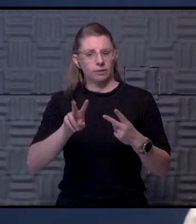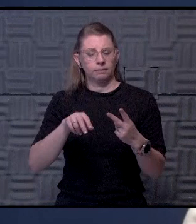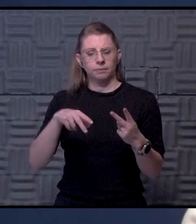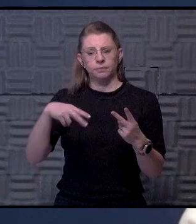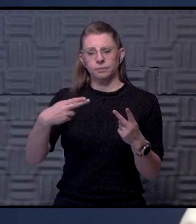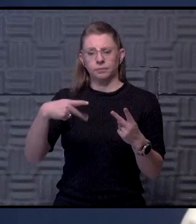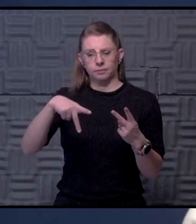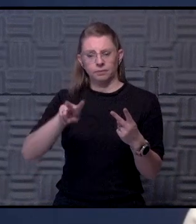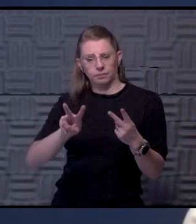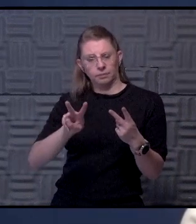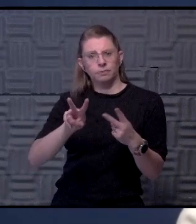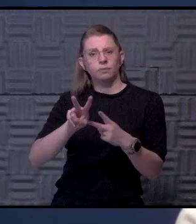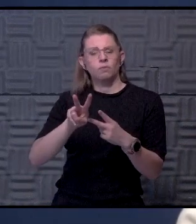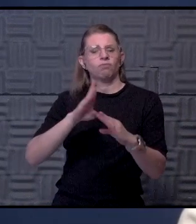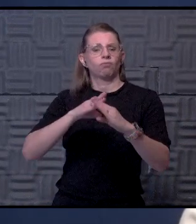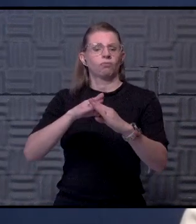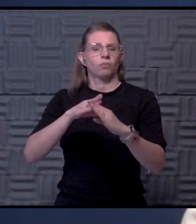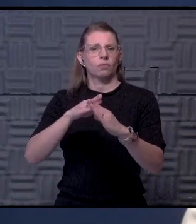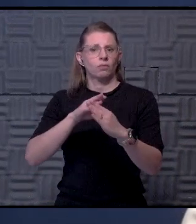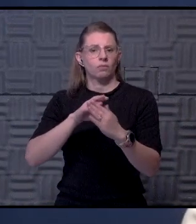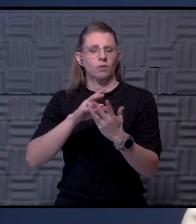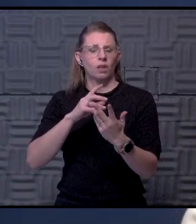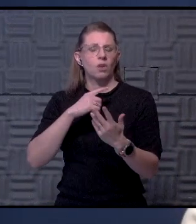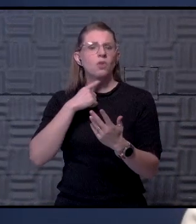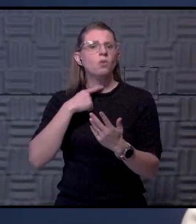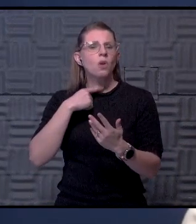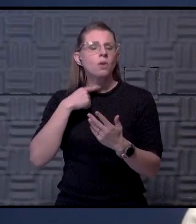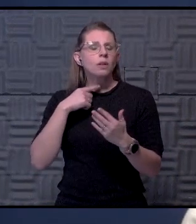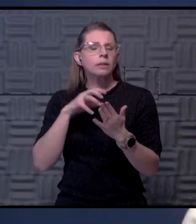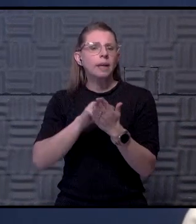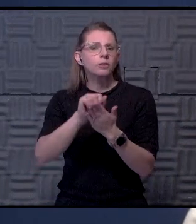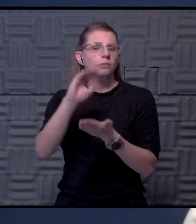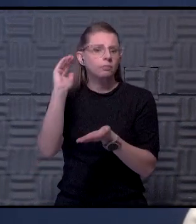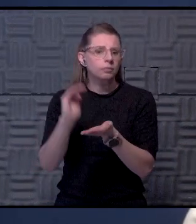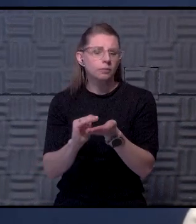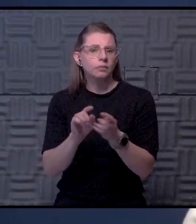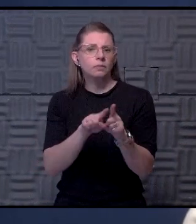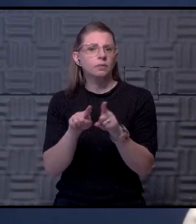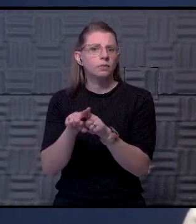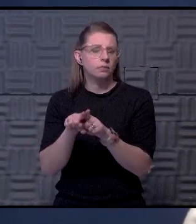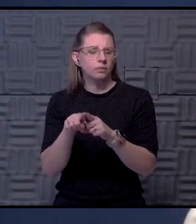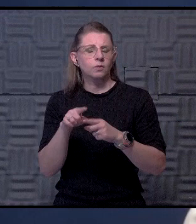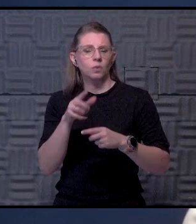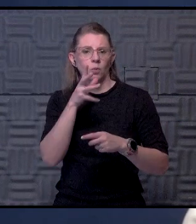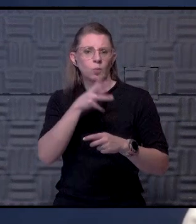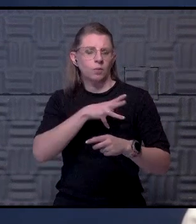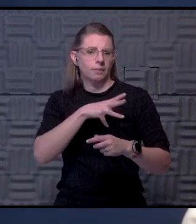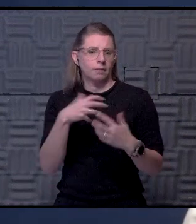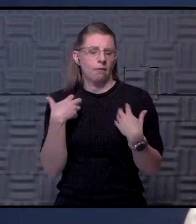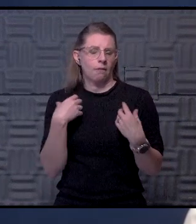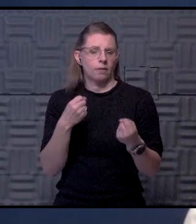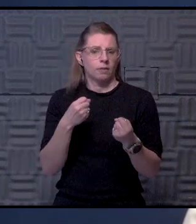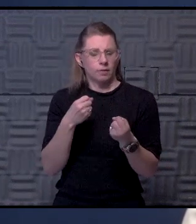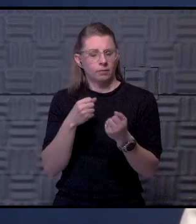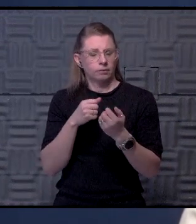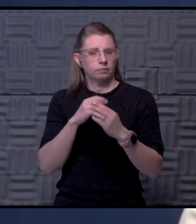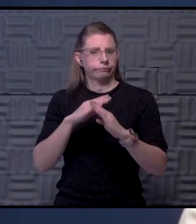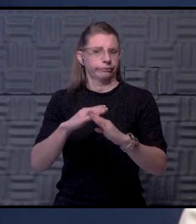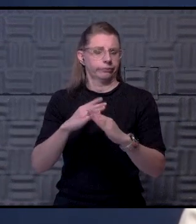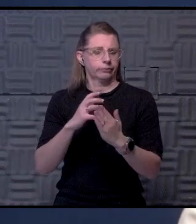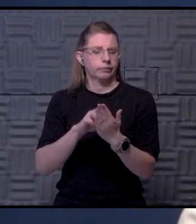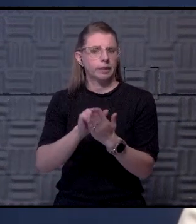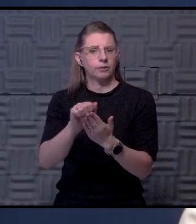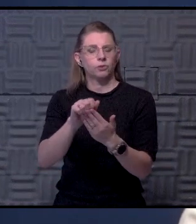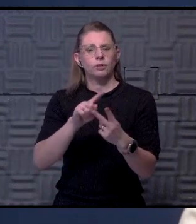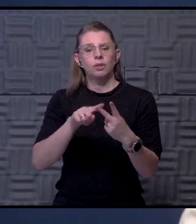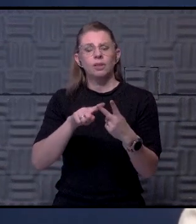and ever-growing problem with throat cancers. And patients aren't getting their vaccines. That also was put by the wayside. And so that